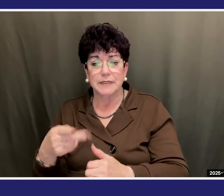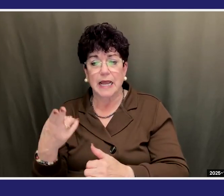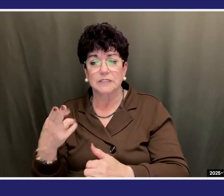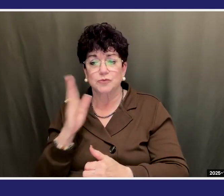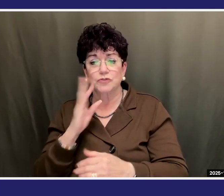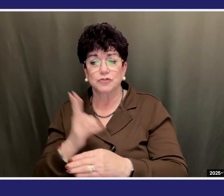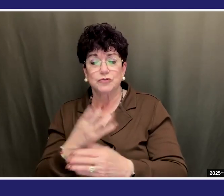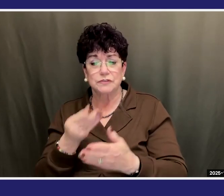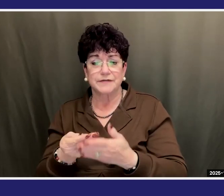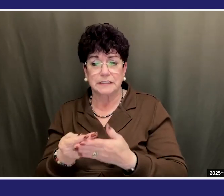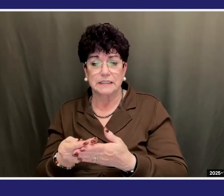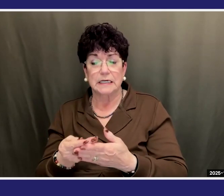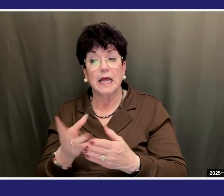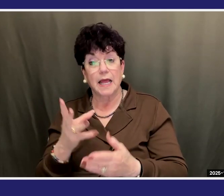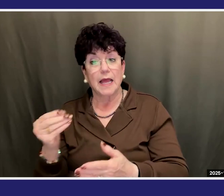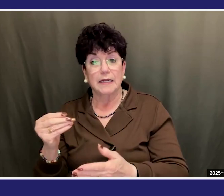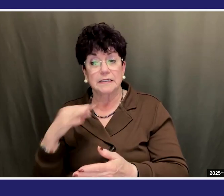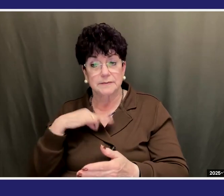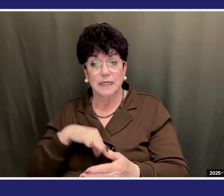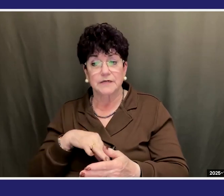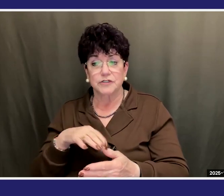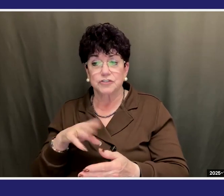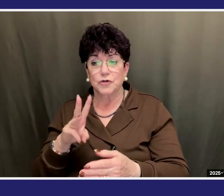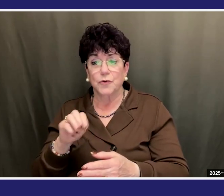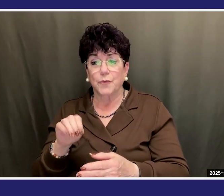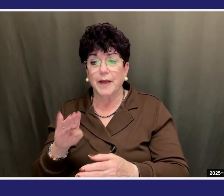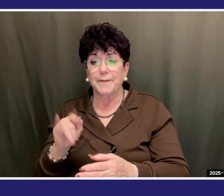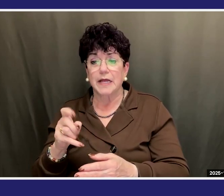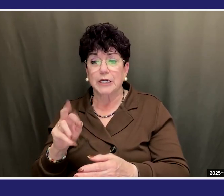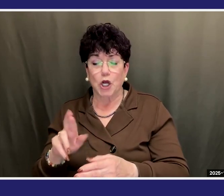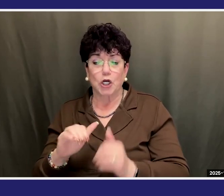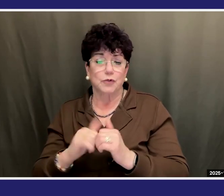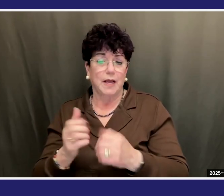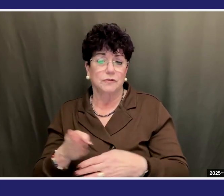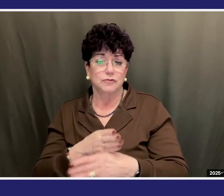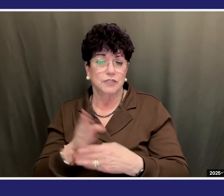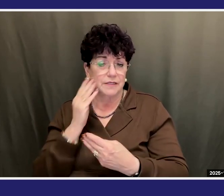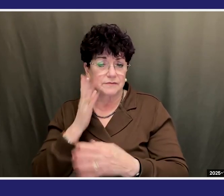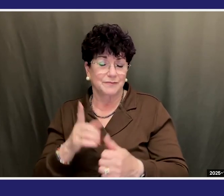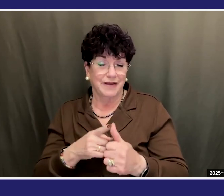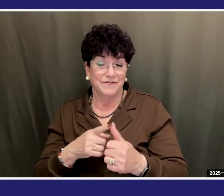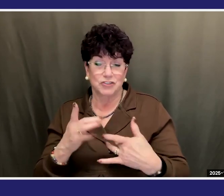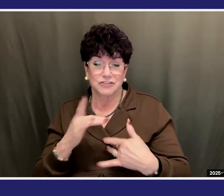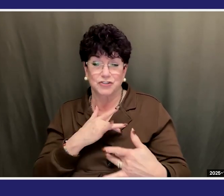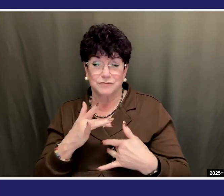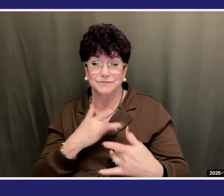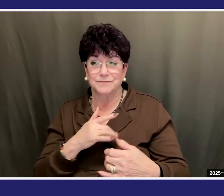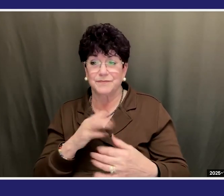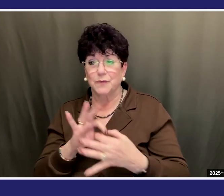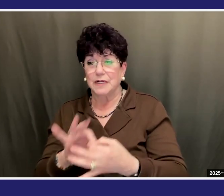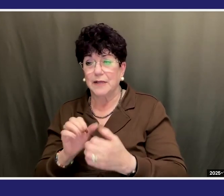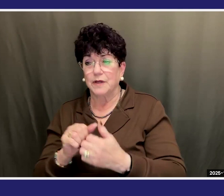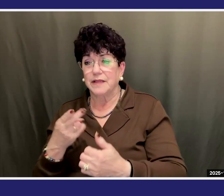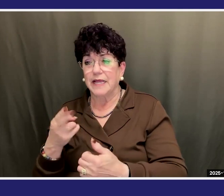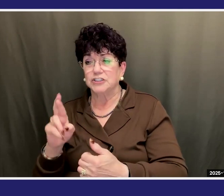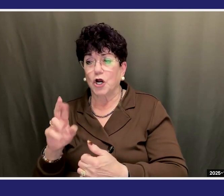and really very helpful webinar and how you're sharing the information. My first concern is really with regard to